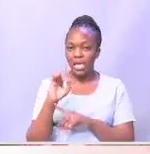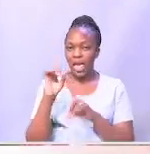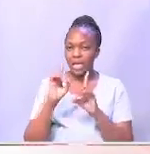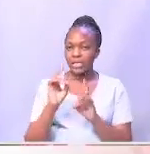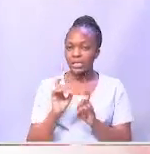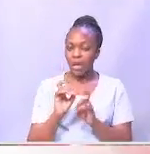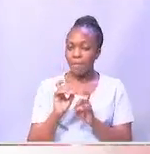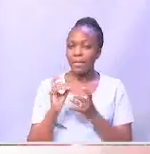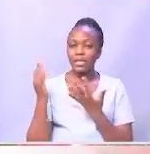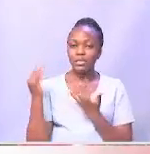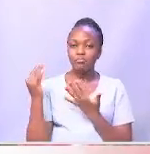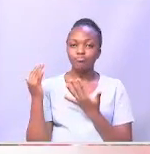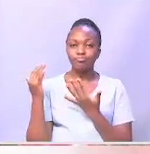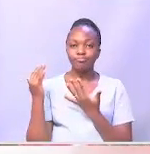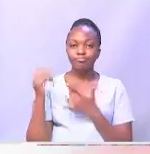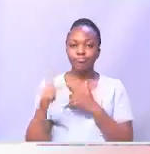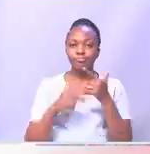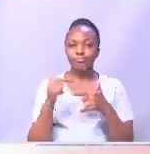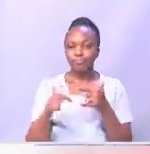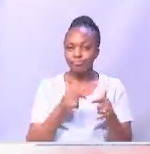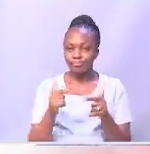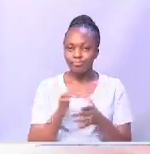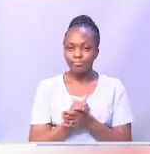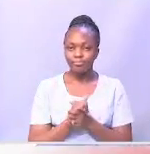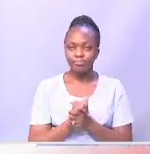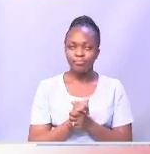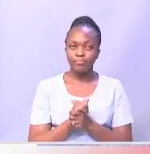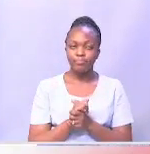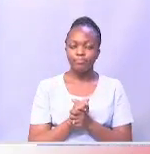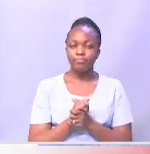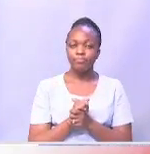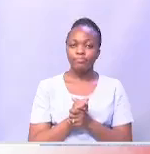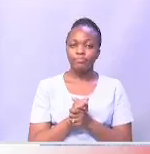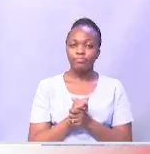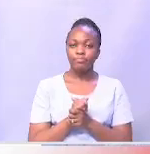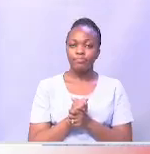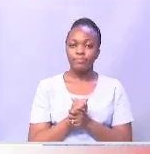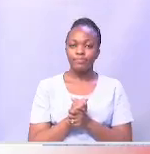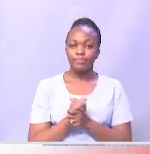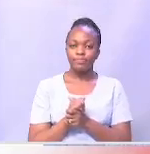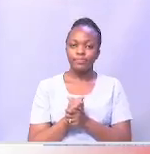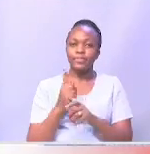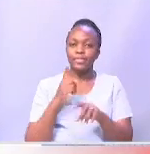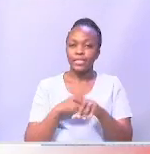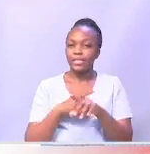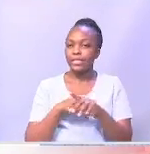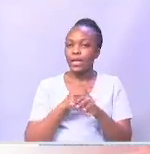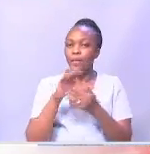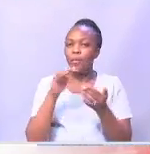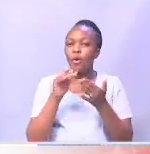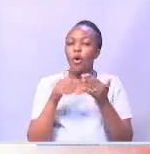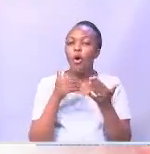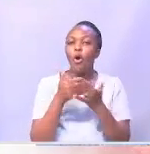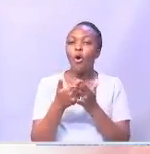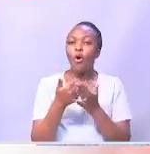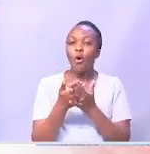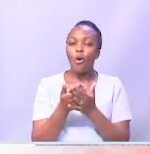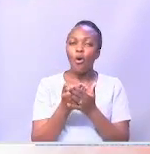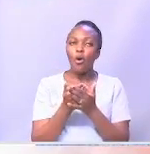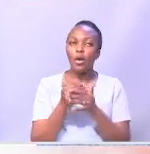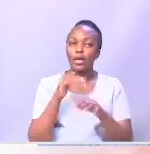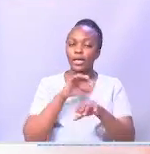receive textbooks to aid in preparation. By the time we go to grade 6 in March next